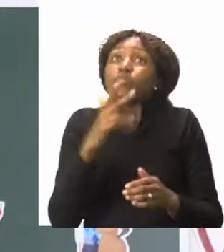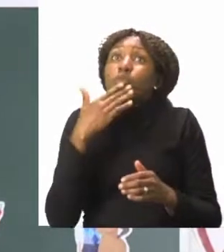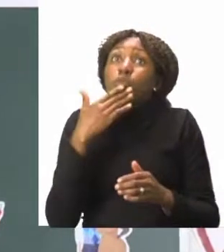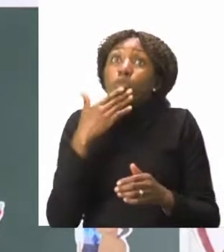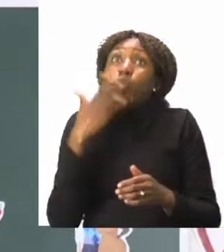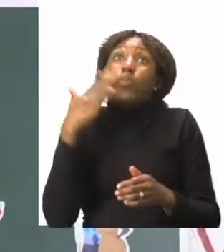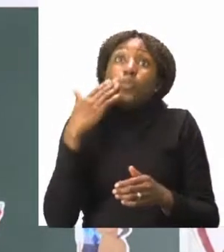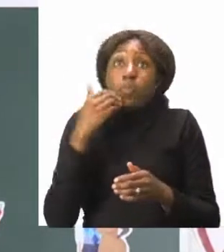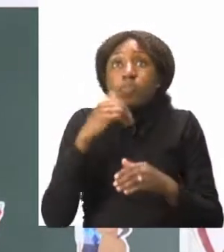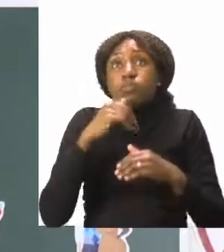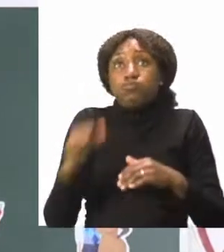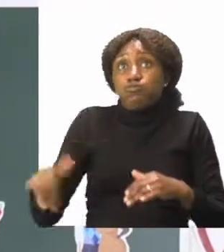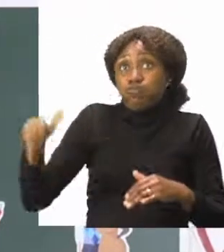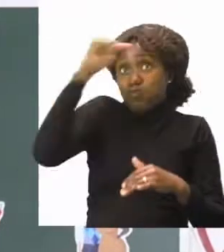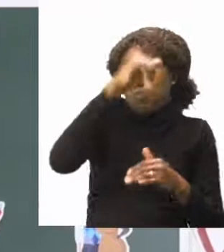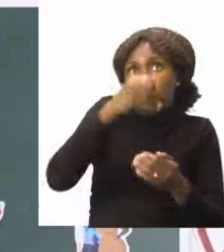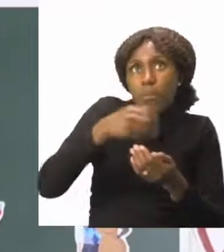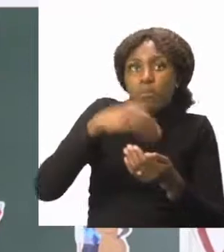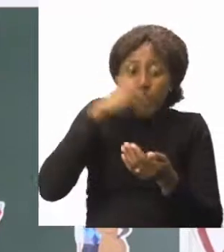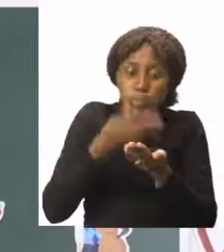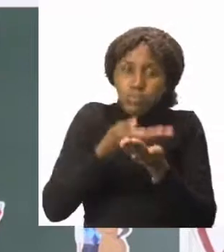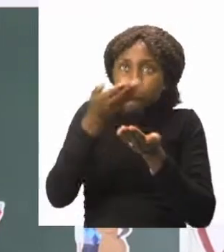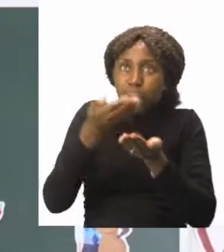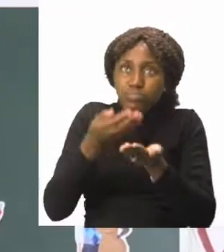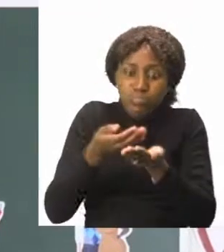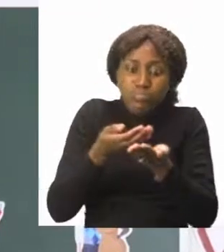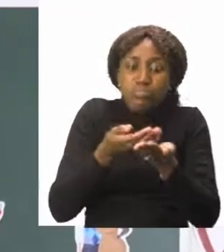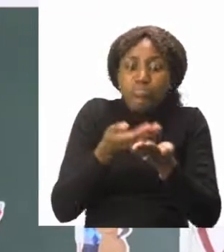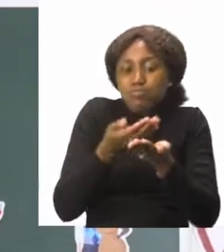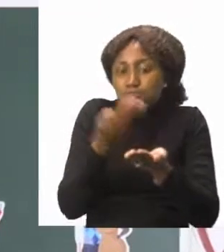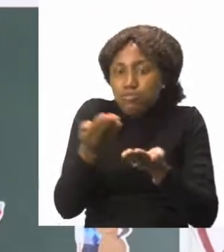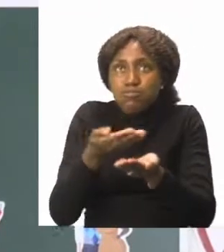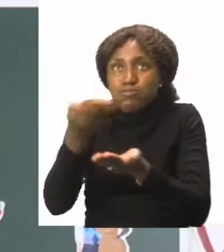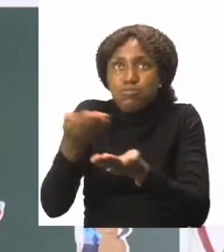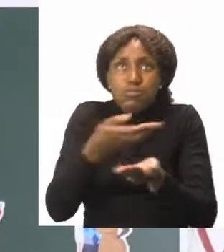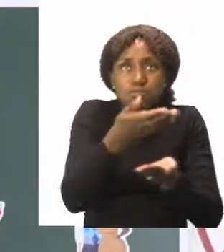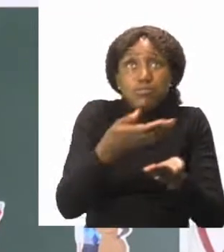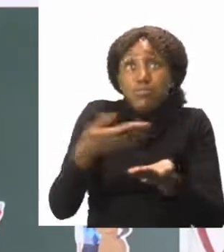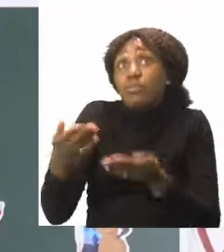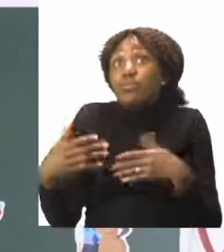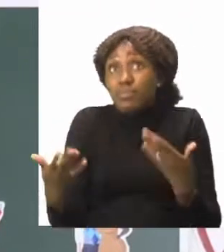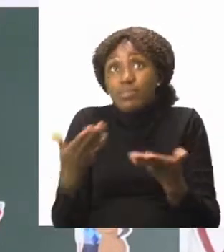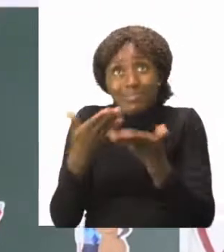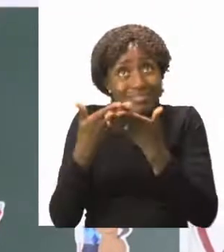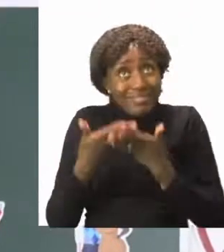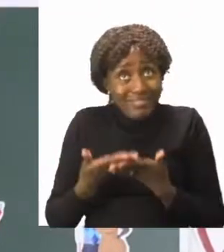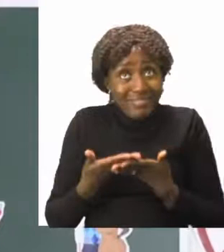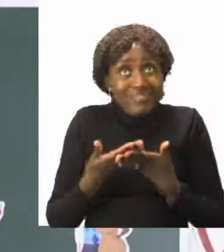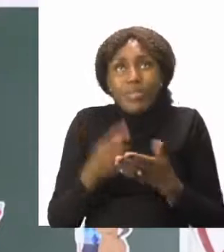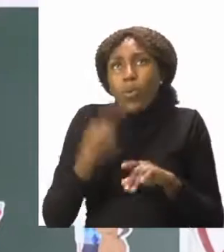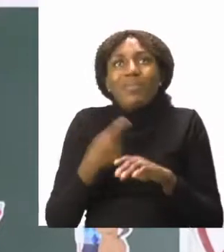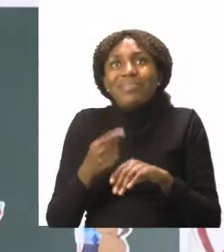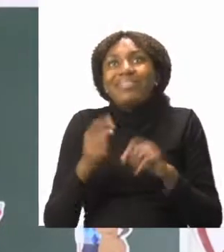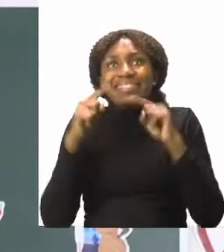us on the plane. They're the ones that we go to when we need any help, and they're always smiling and very,